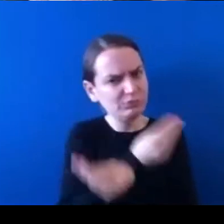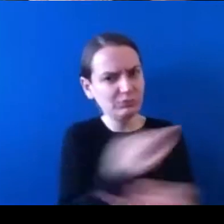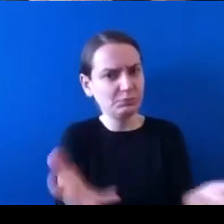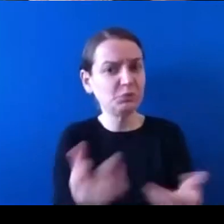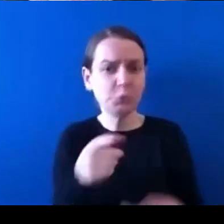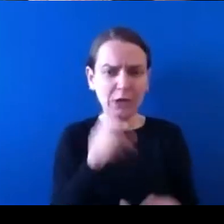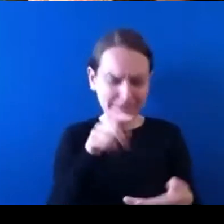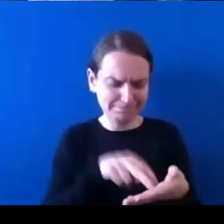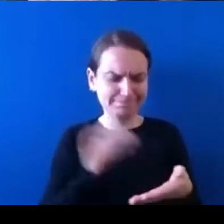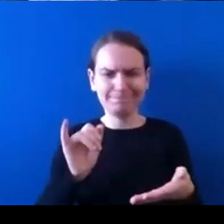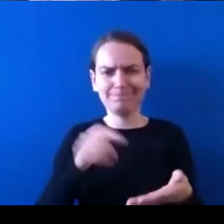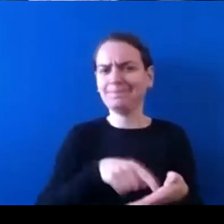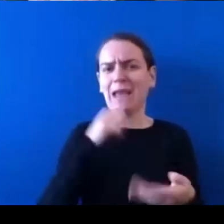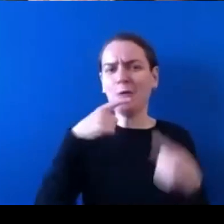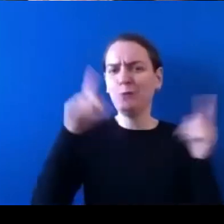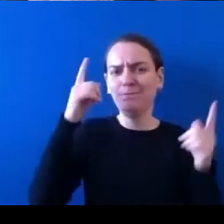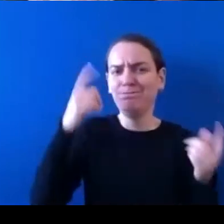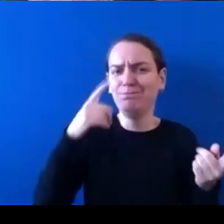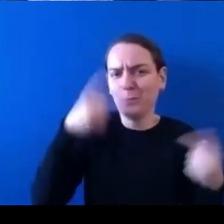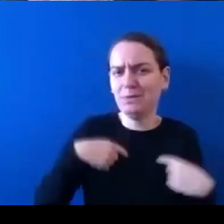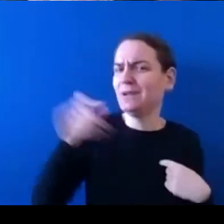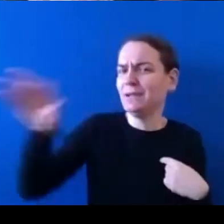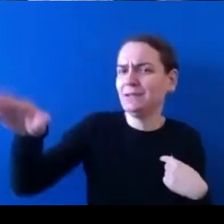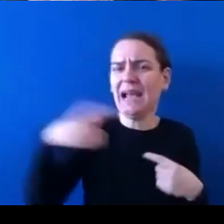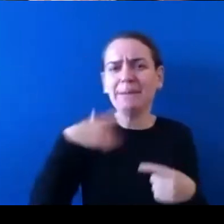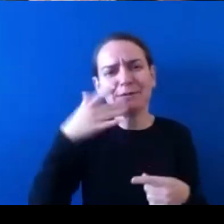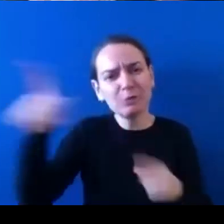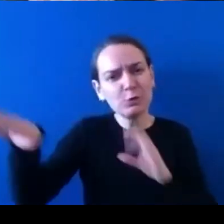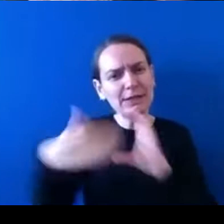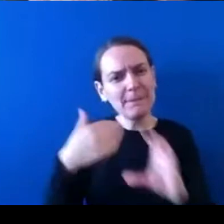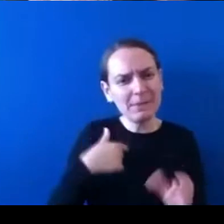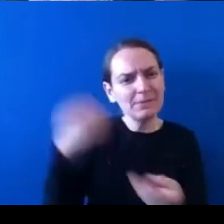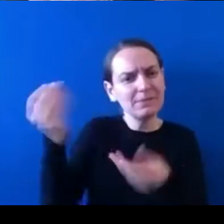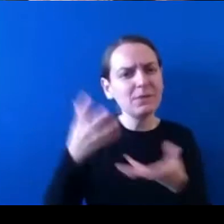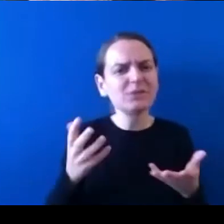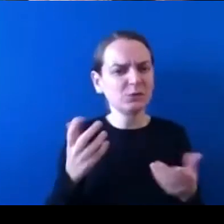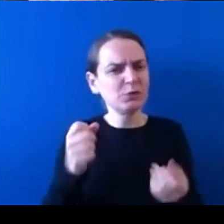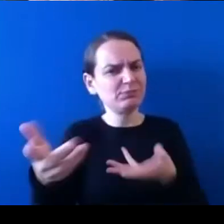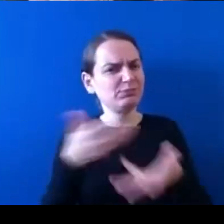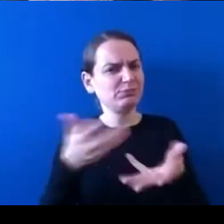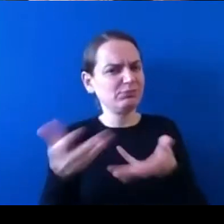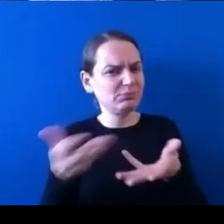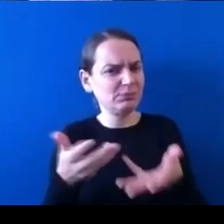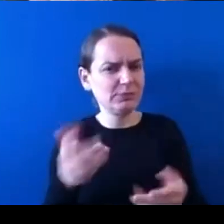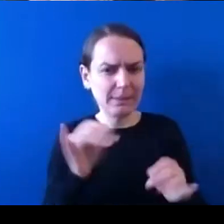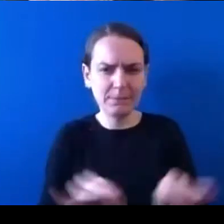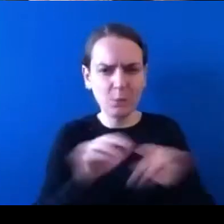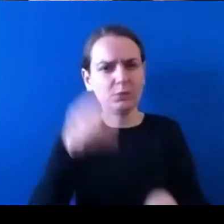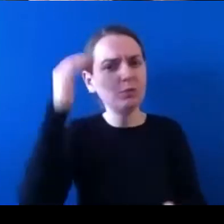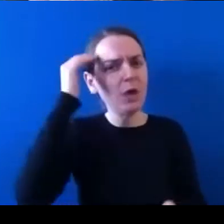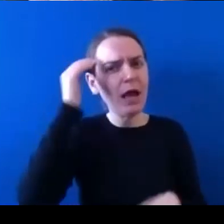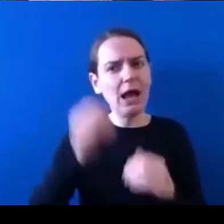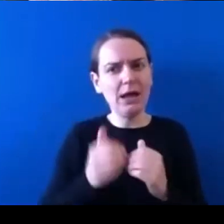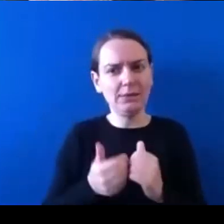that's going on? Campus news. Is there an email blast that goes out? How do I get